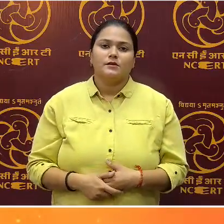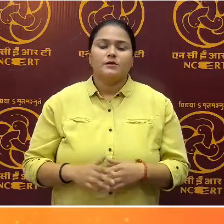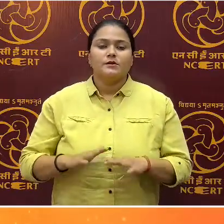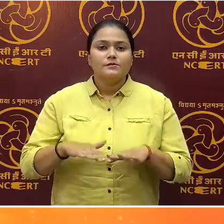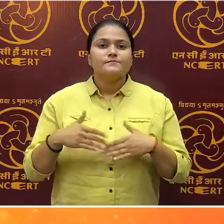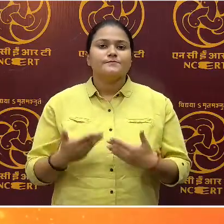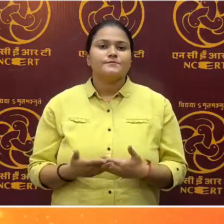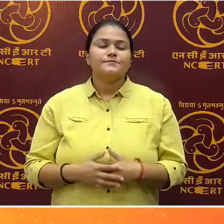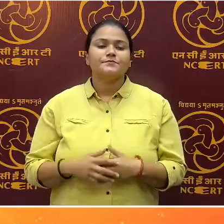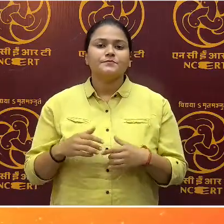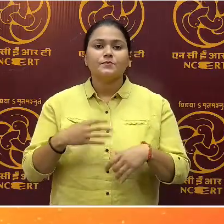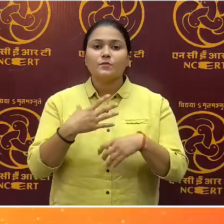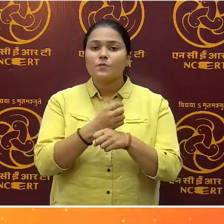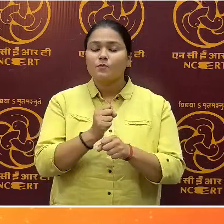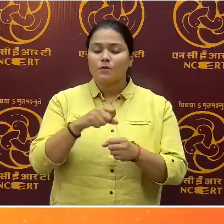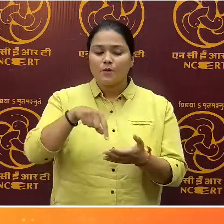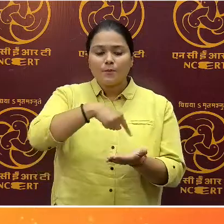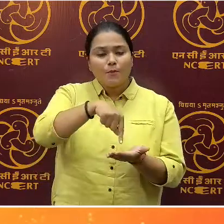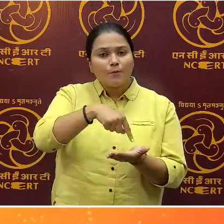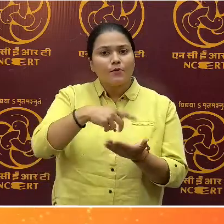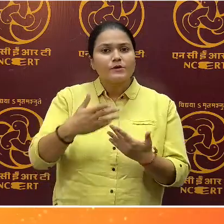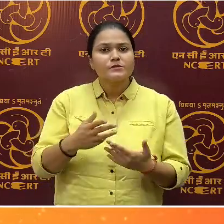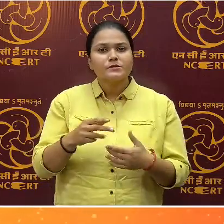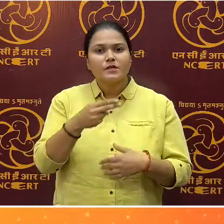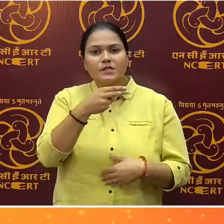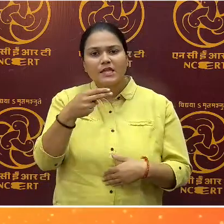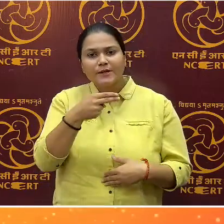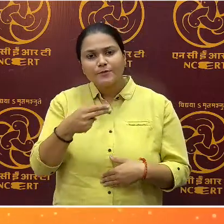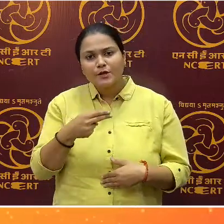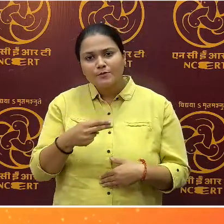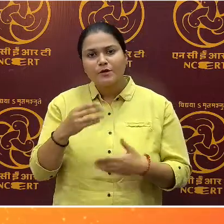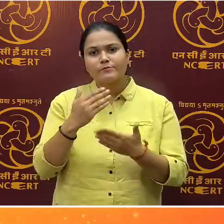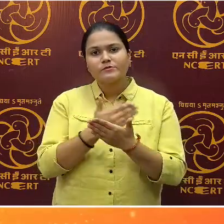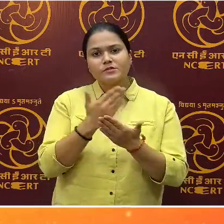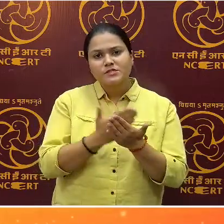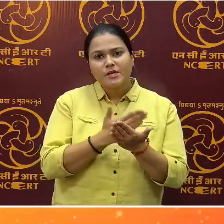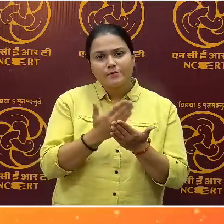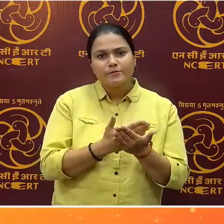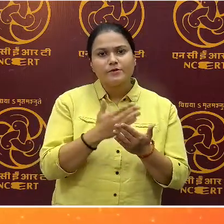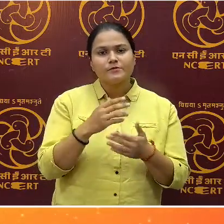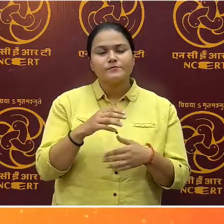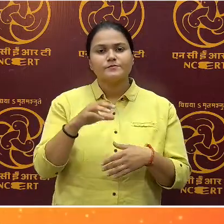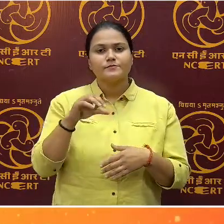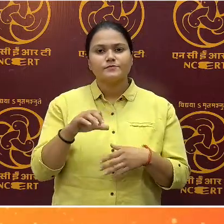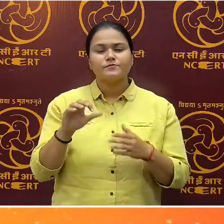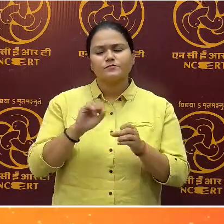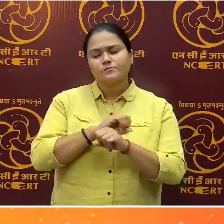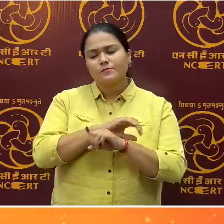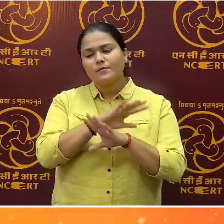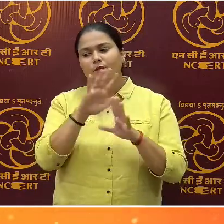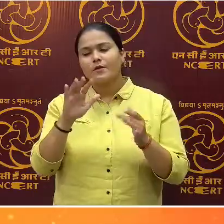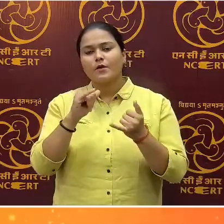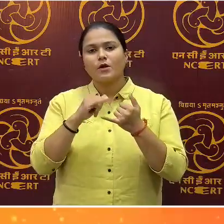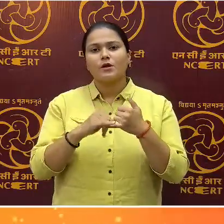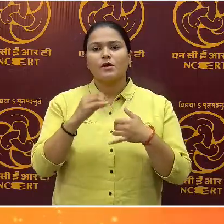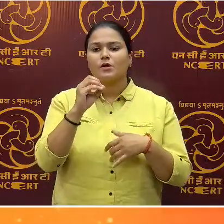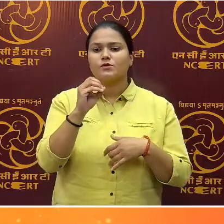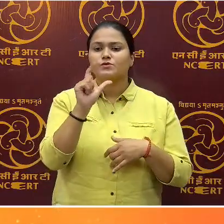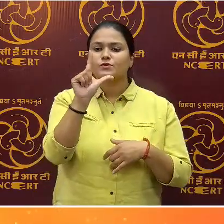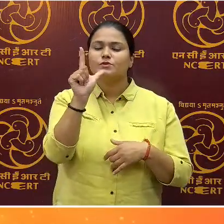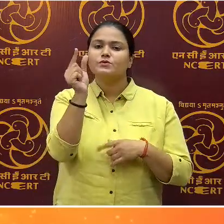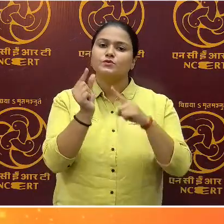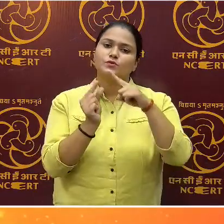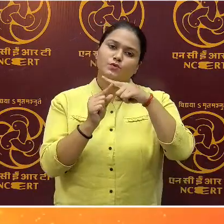or non-uniform. So as we go with the name of the chapter, the amazing world of solute, solvent and